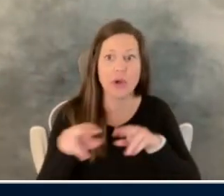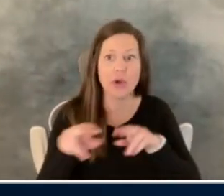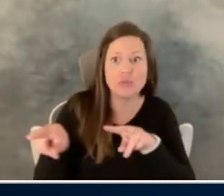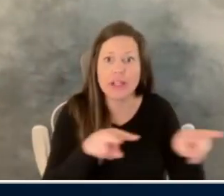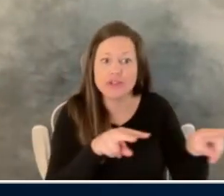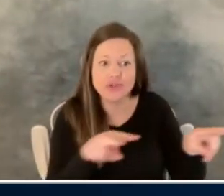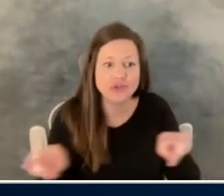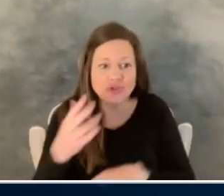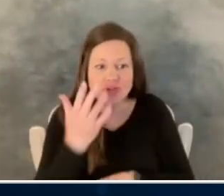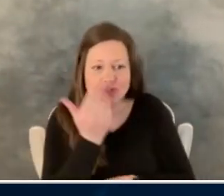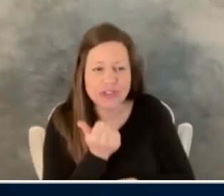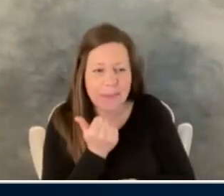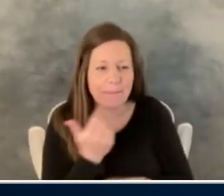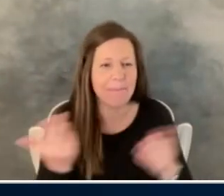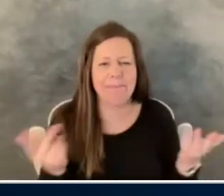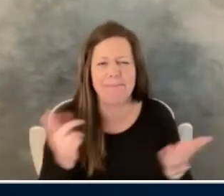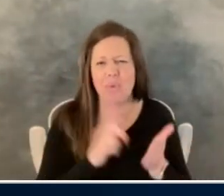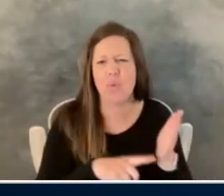it really like?